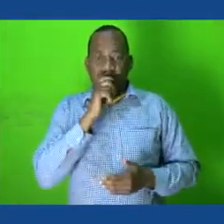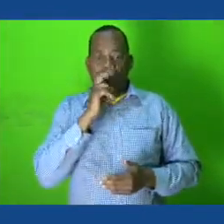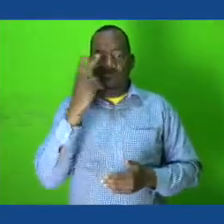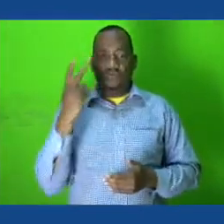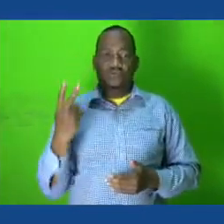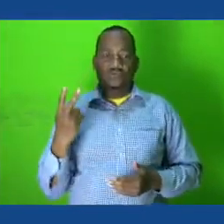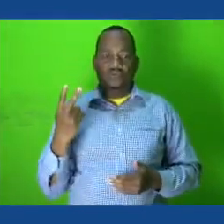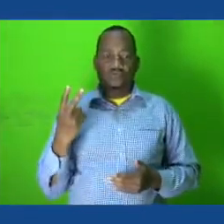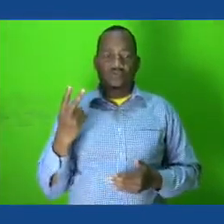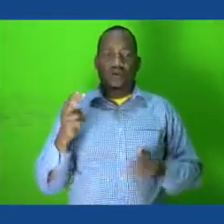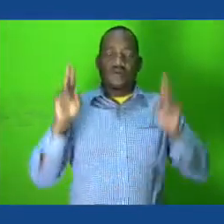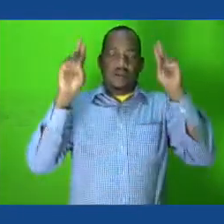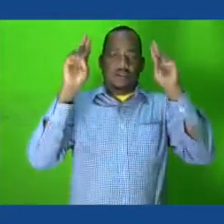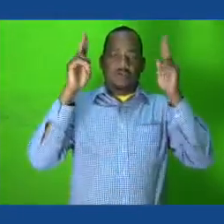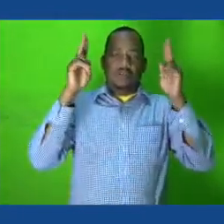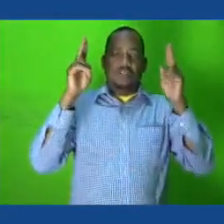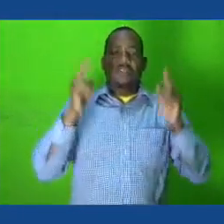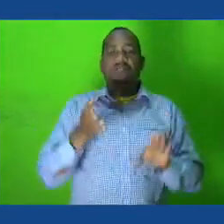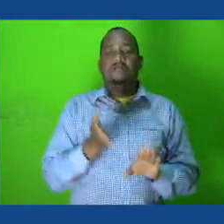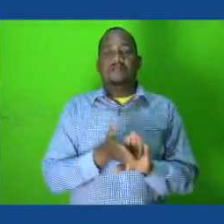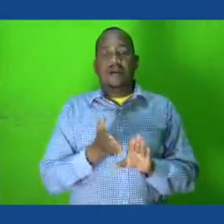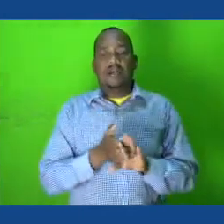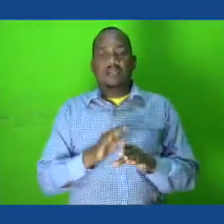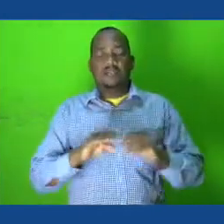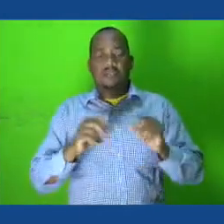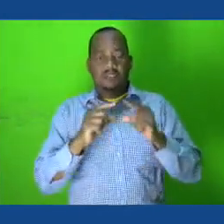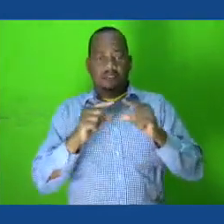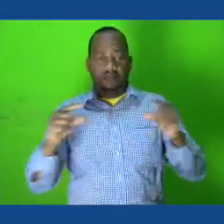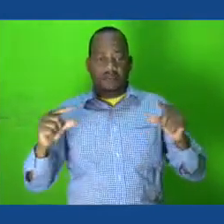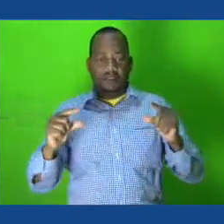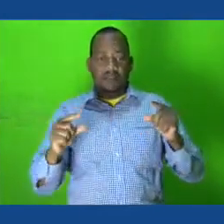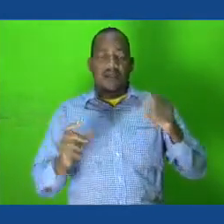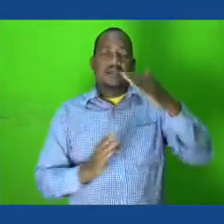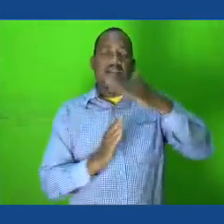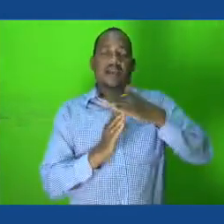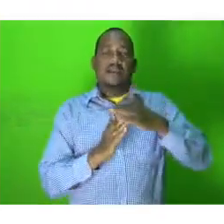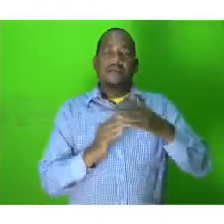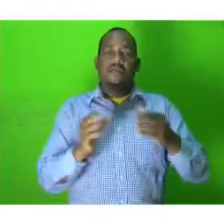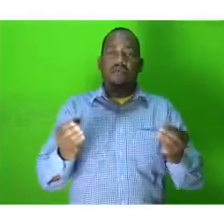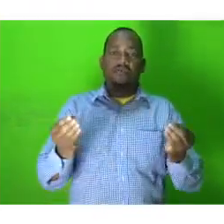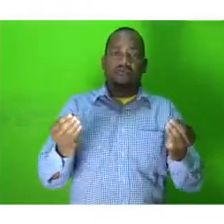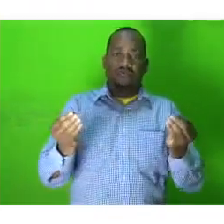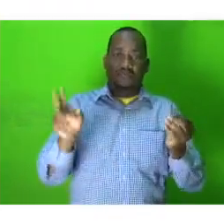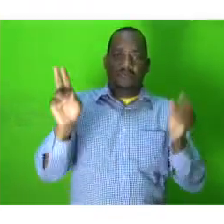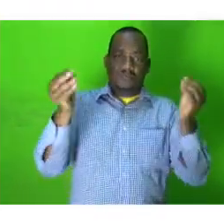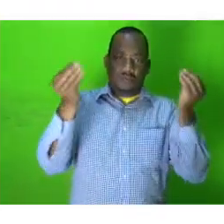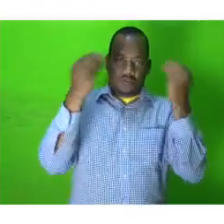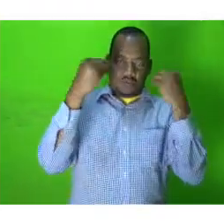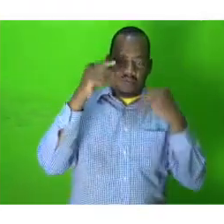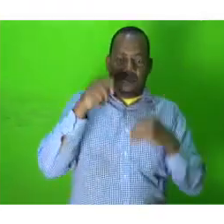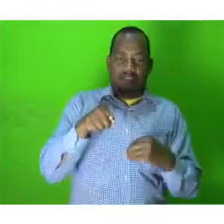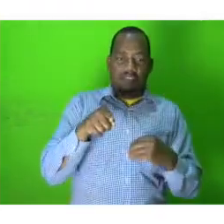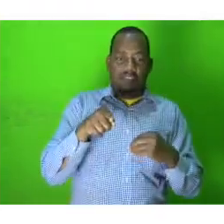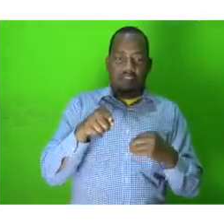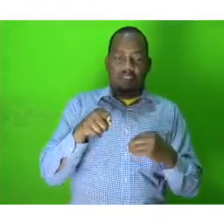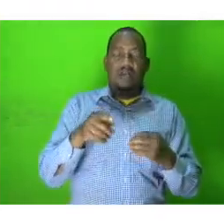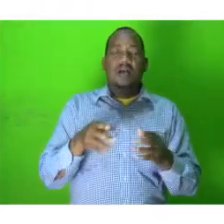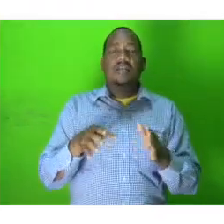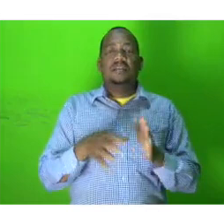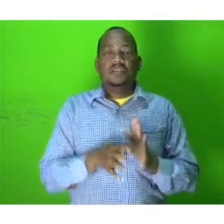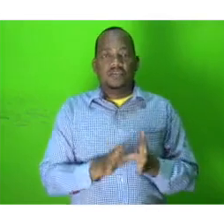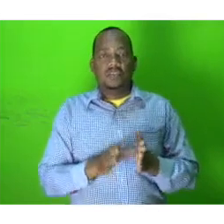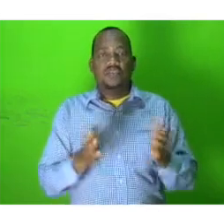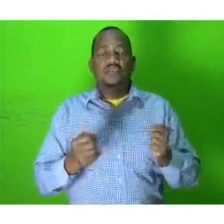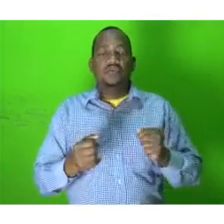is bank reconciliation statement. By the end of this topic, the student should be able